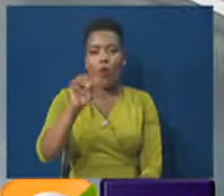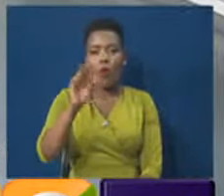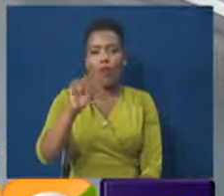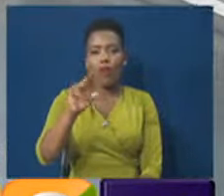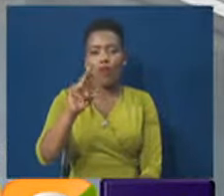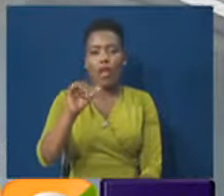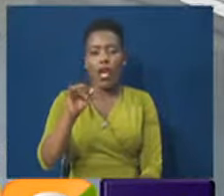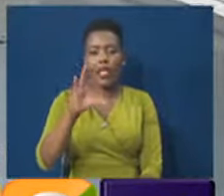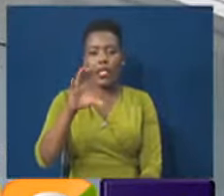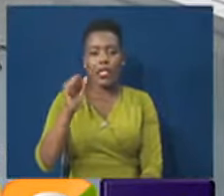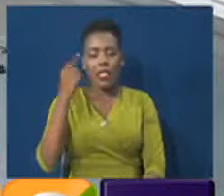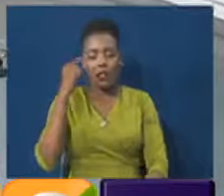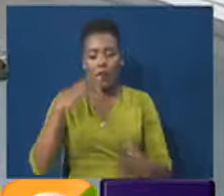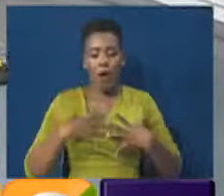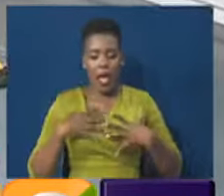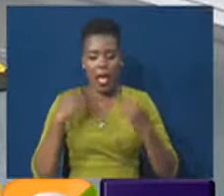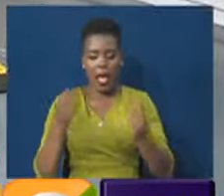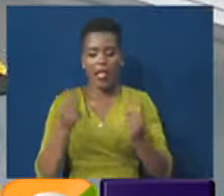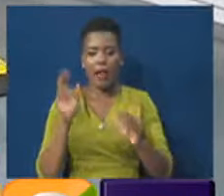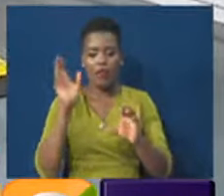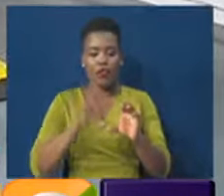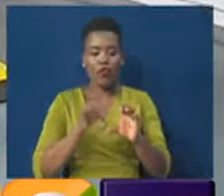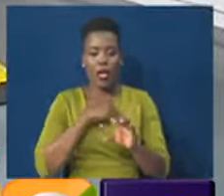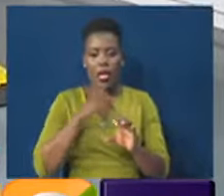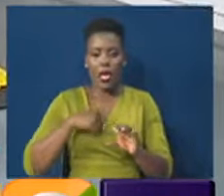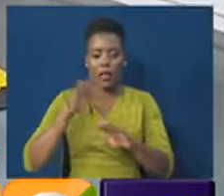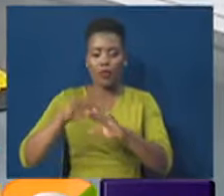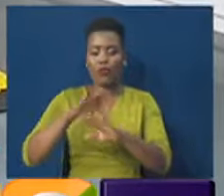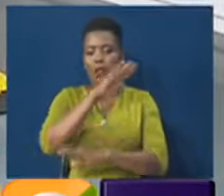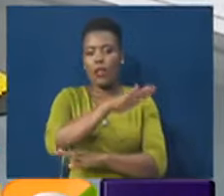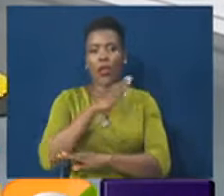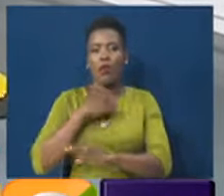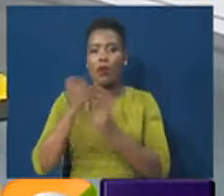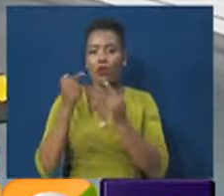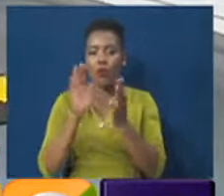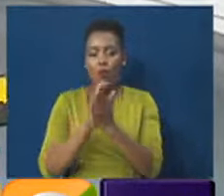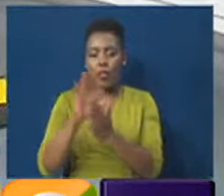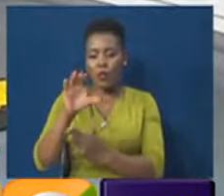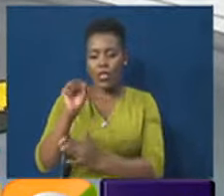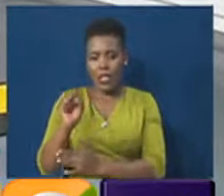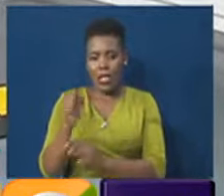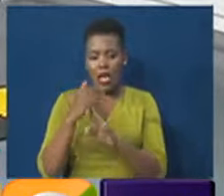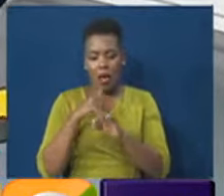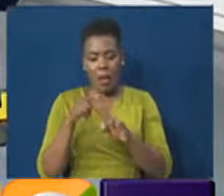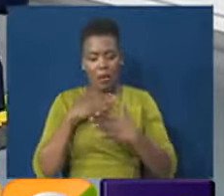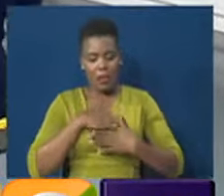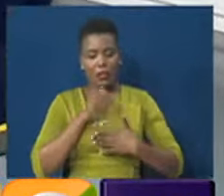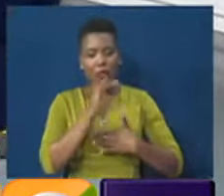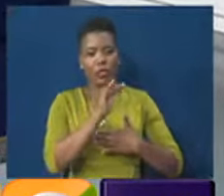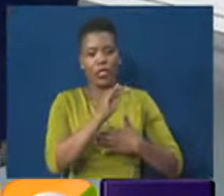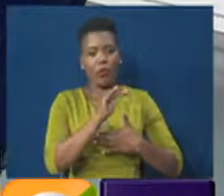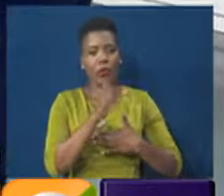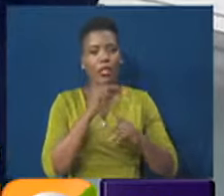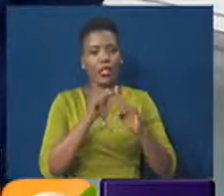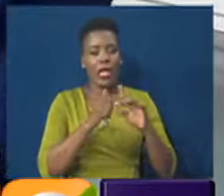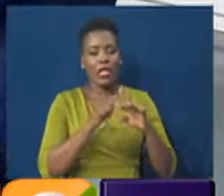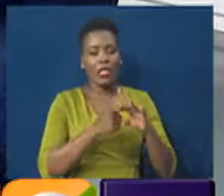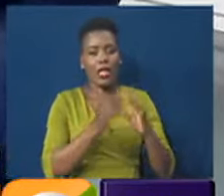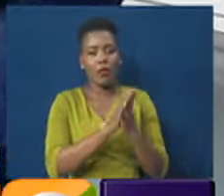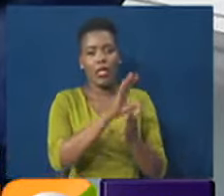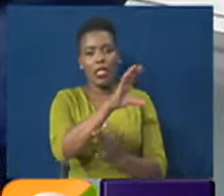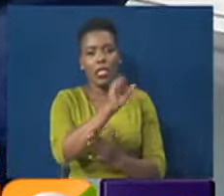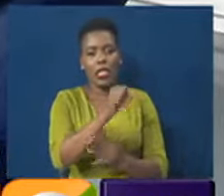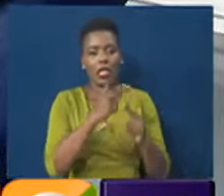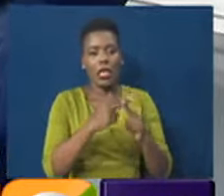health, has now joined us. Good evening. And we'll be talking to you, but let's begin with you, Cabinet Secretary Moses Kuria, you know, as far as the cost of living